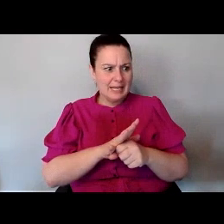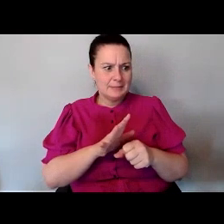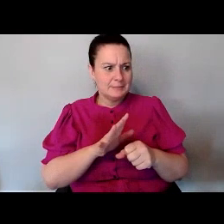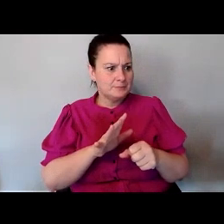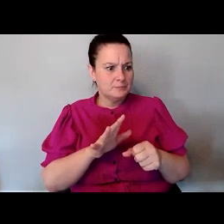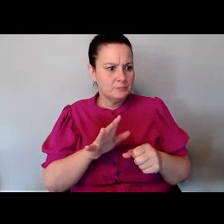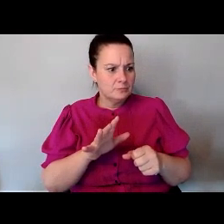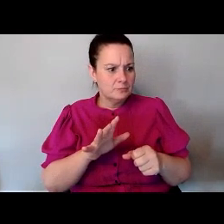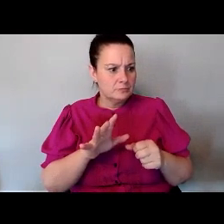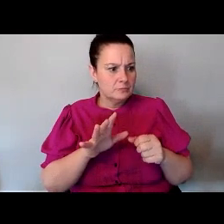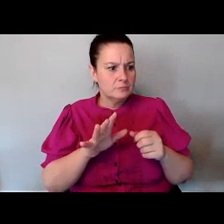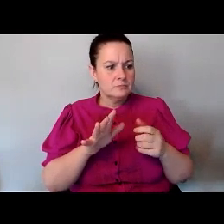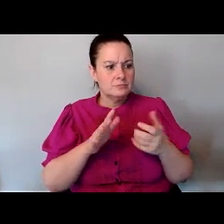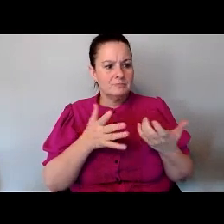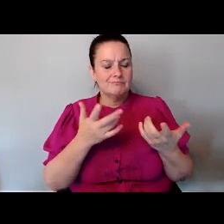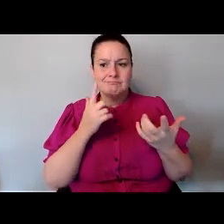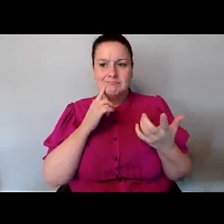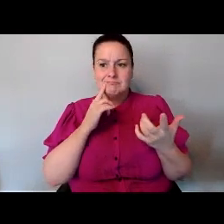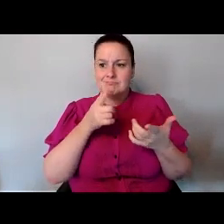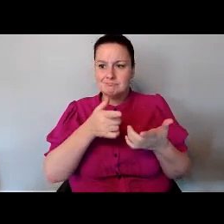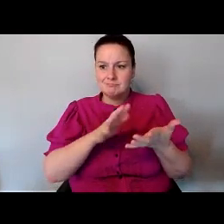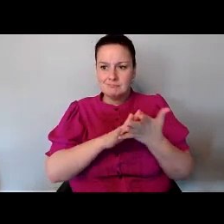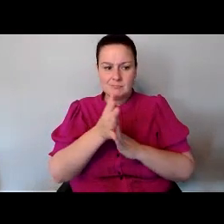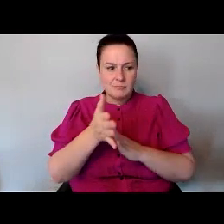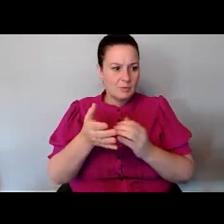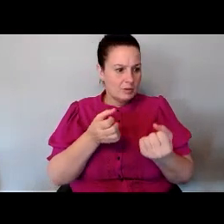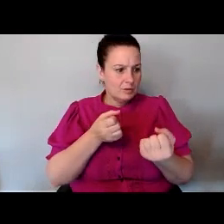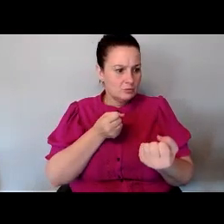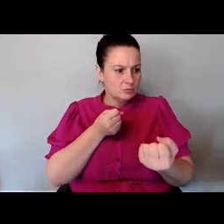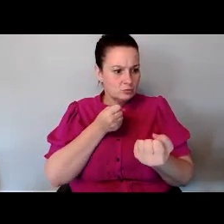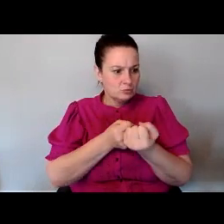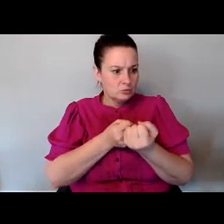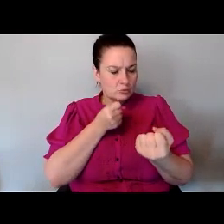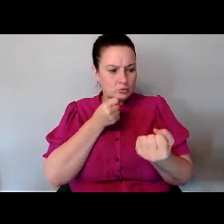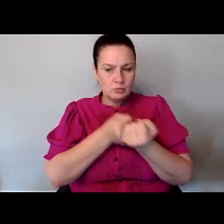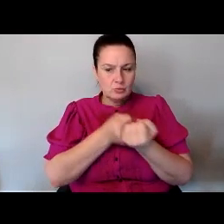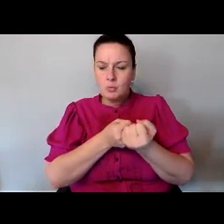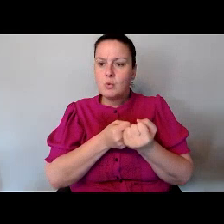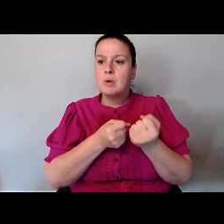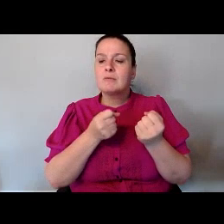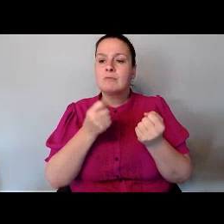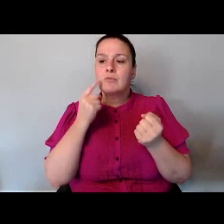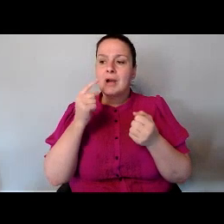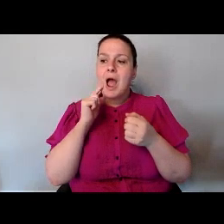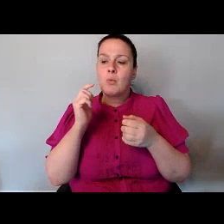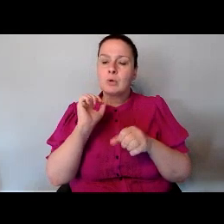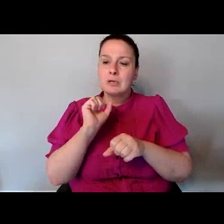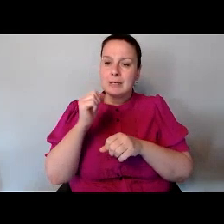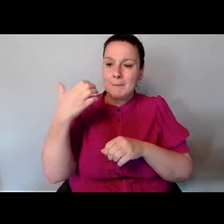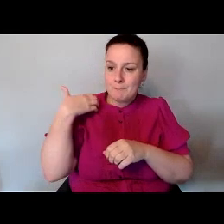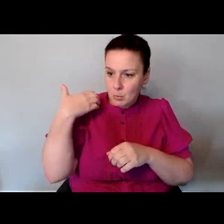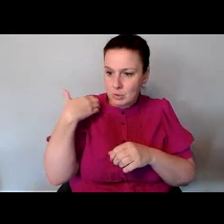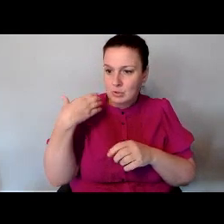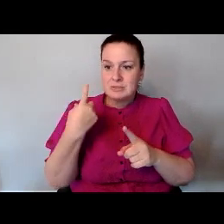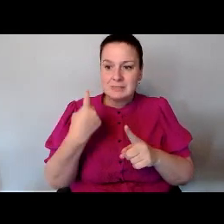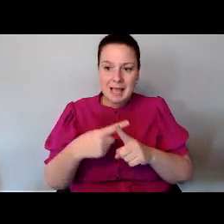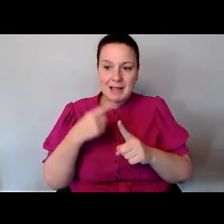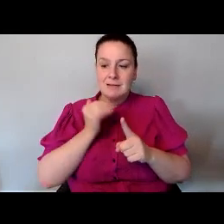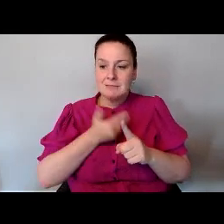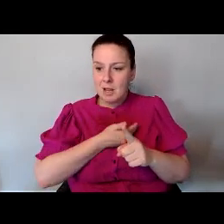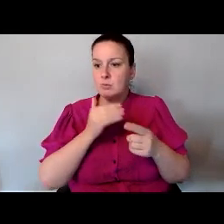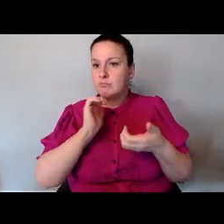that support for our employers and our partnerships. And so that's something new.